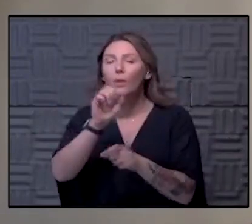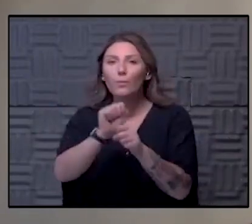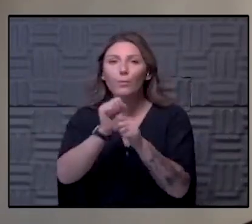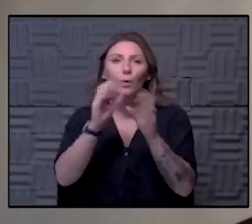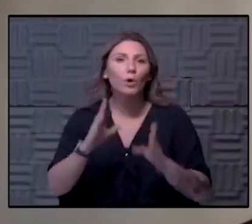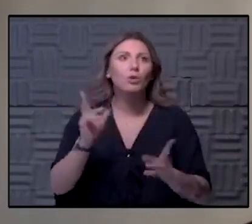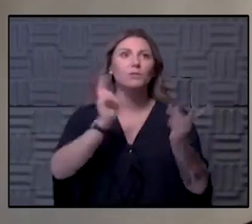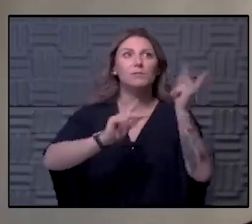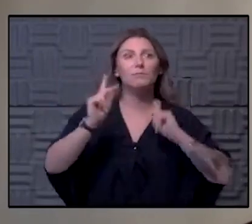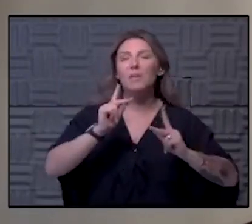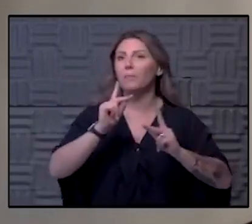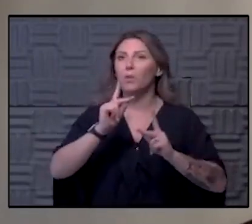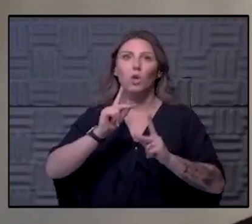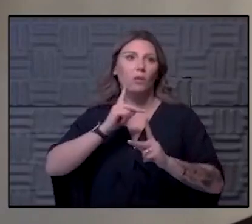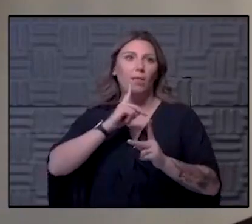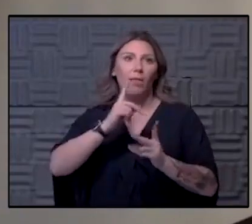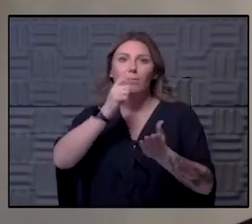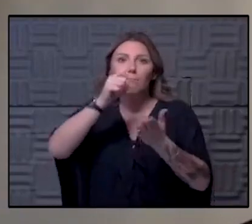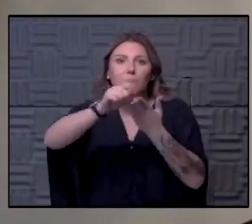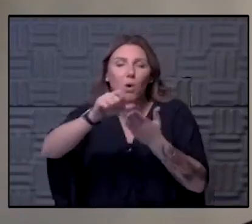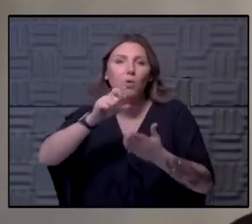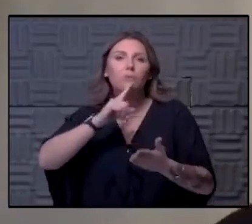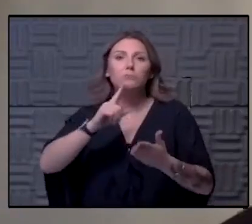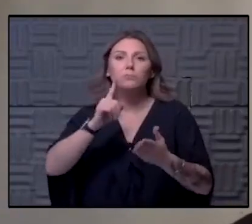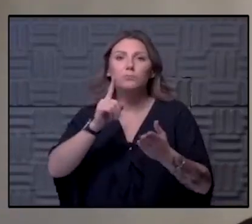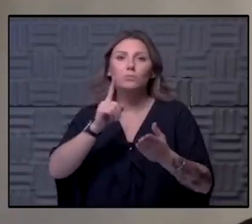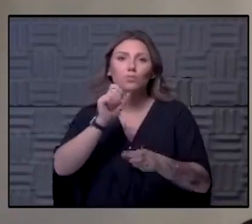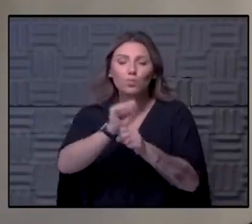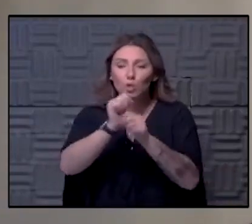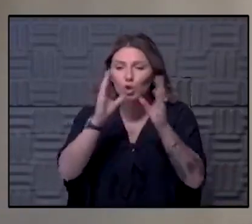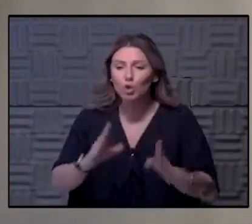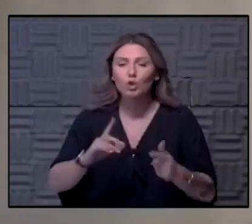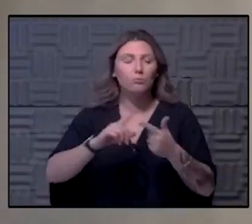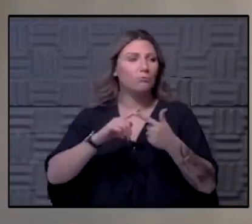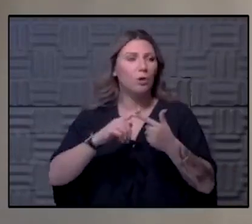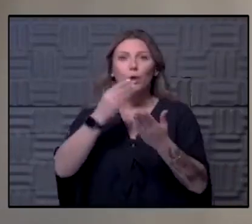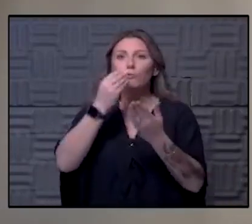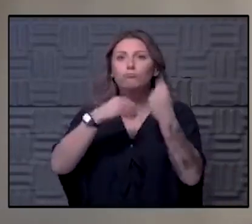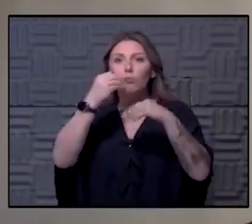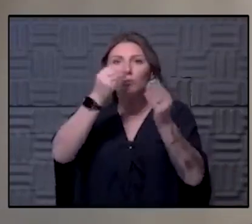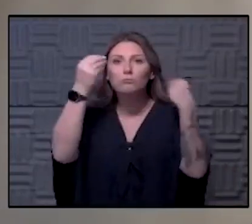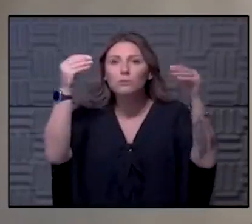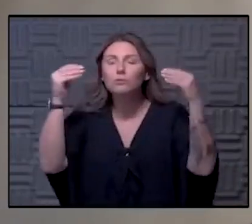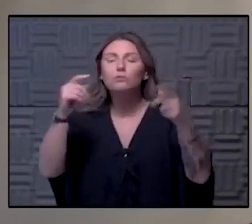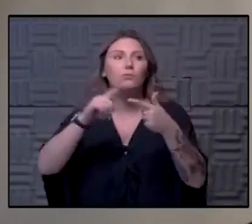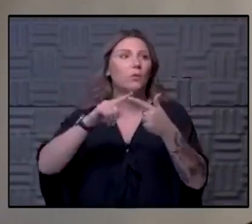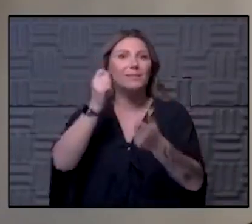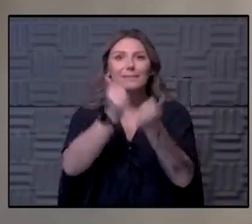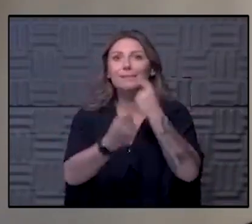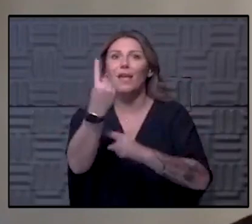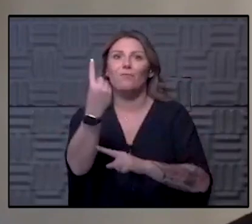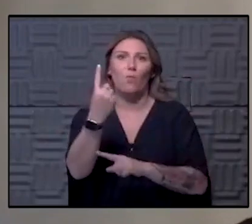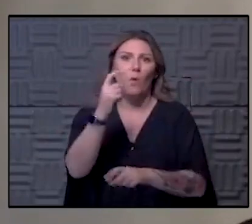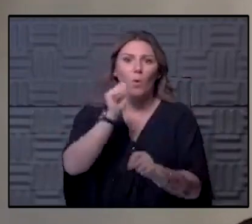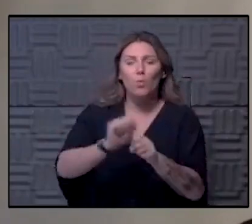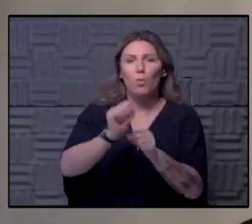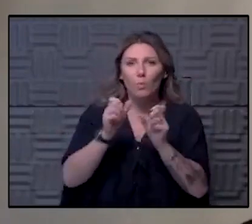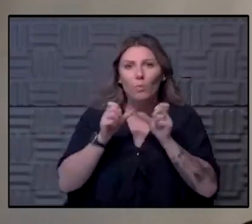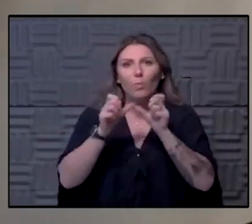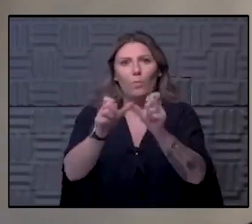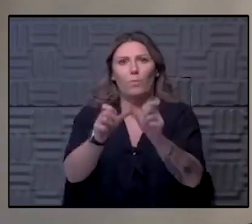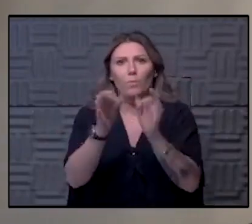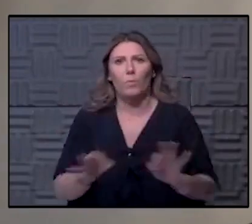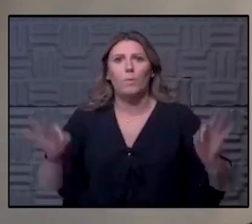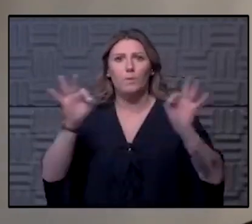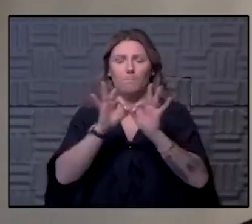grocery store, the folks in healthcare, like all teachers, all of us in the front lines, all initially had a